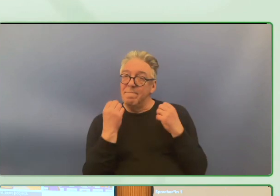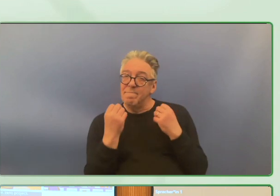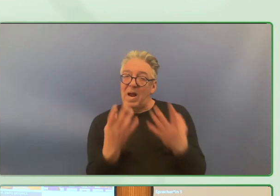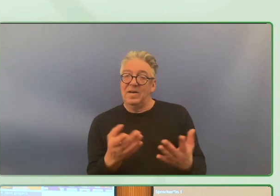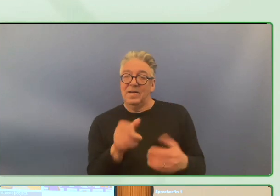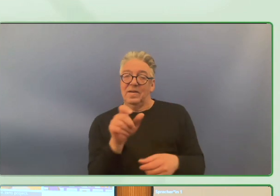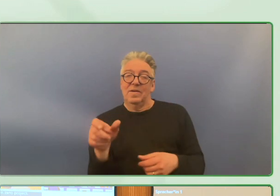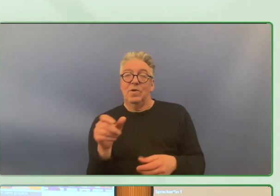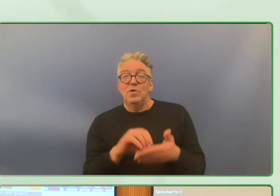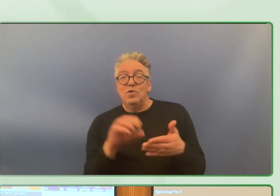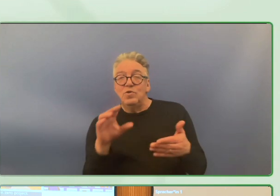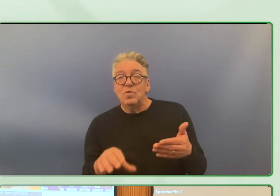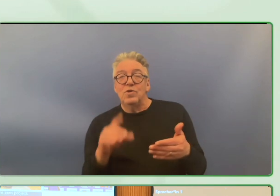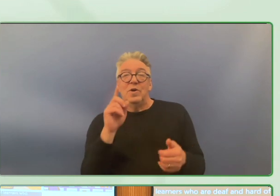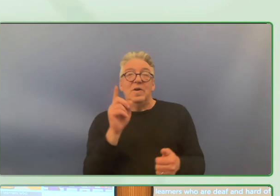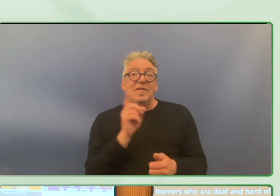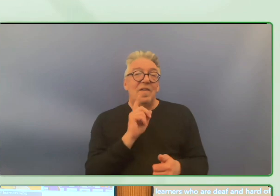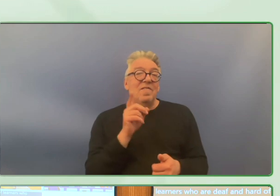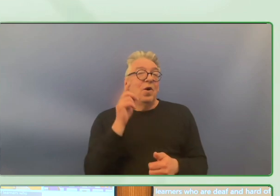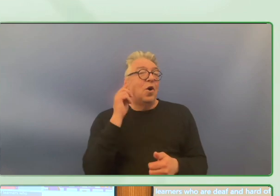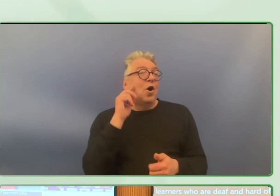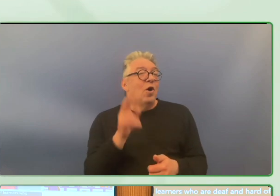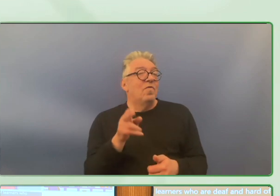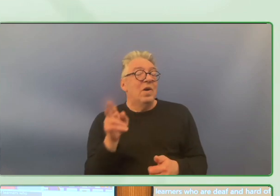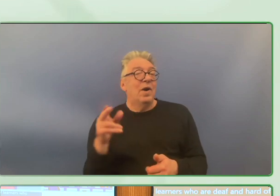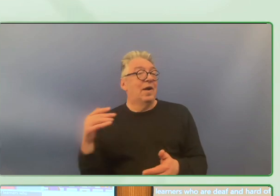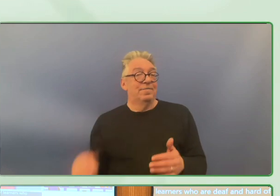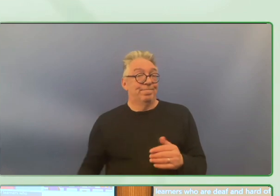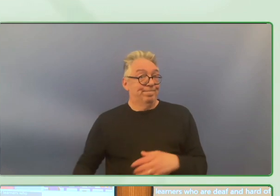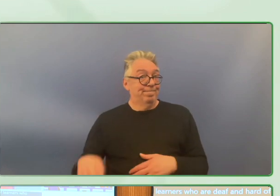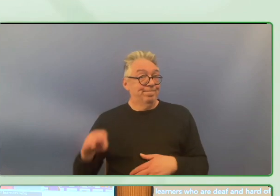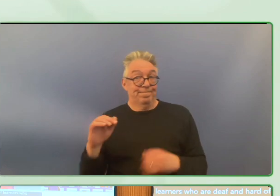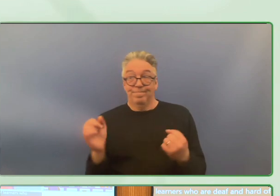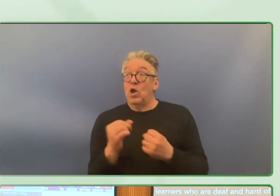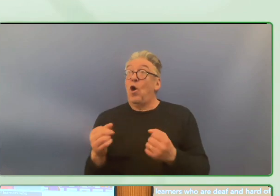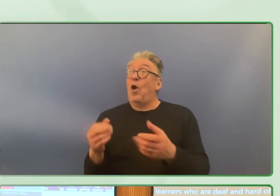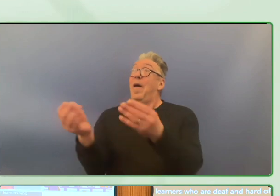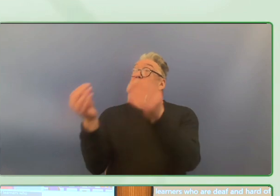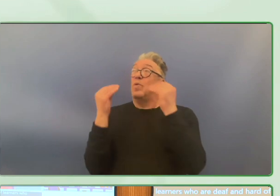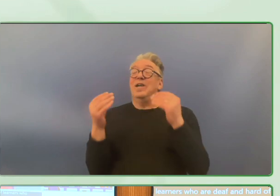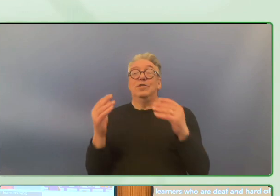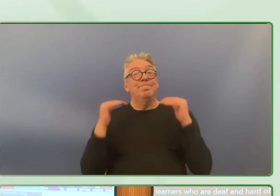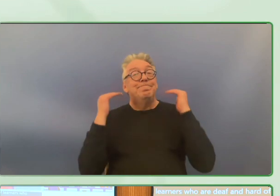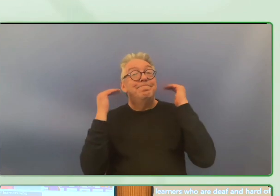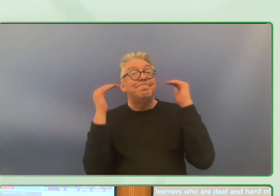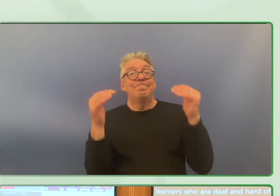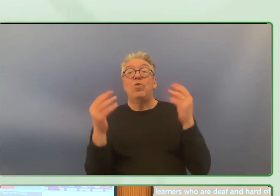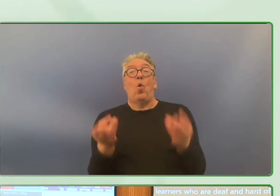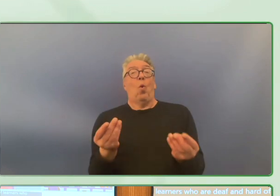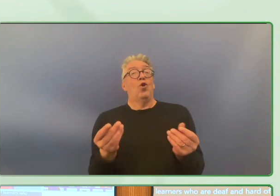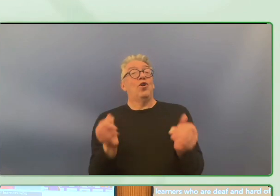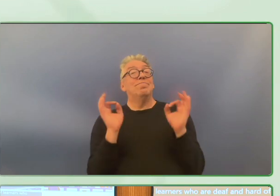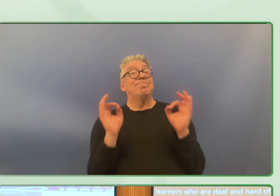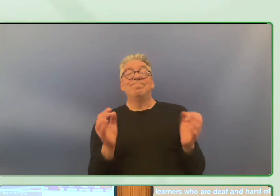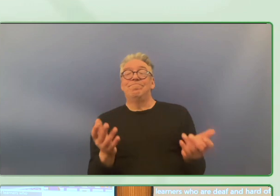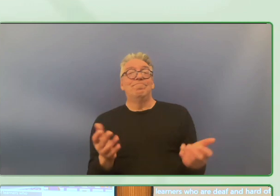have lacked an opportunity to get quality education. At LoHo Learning,